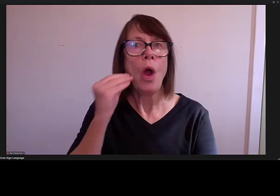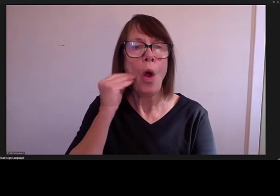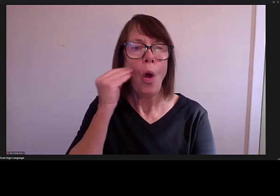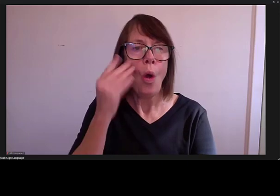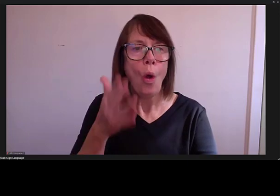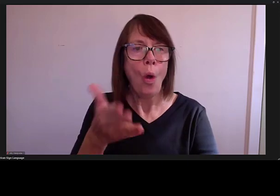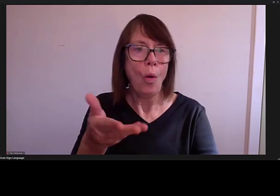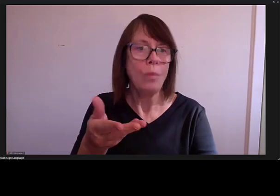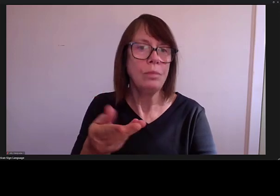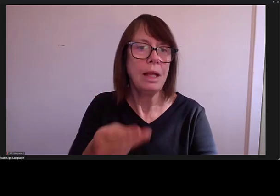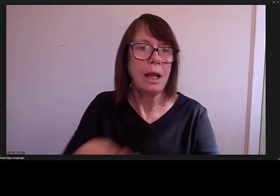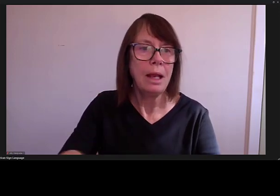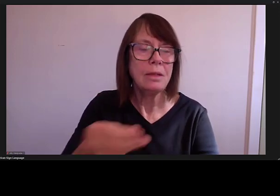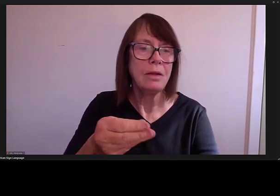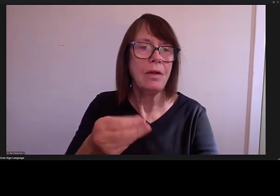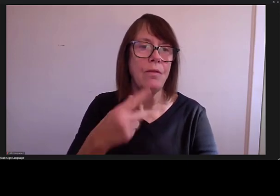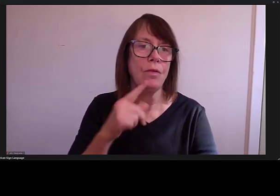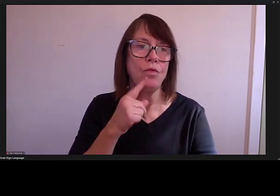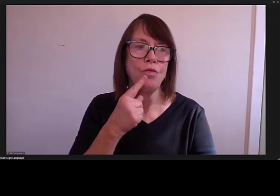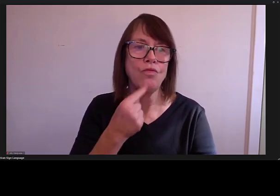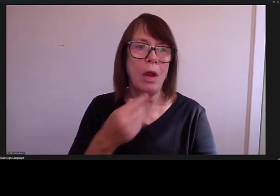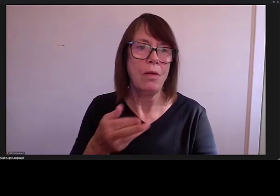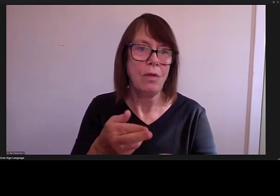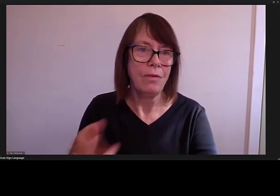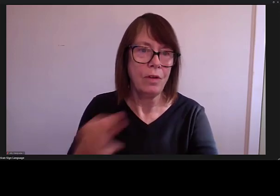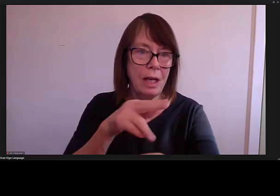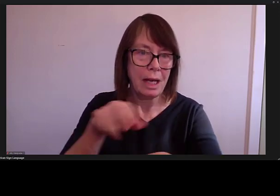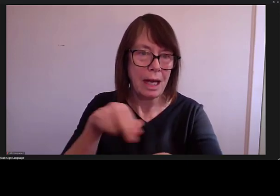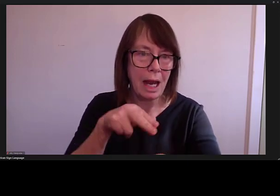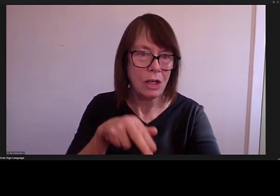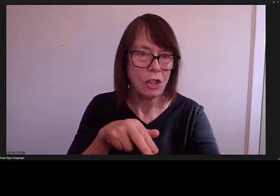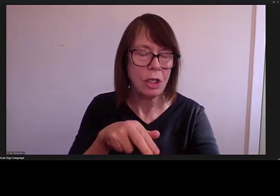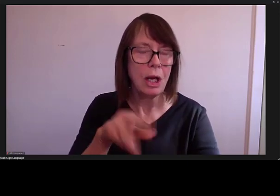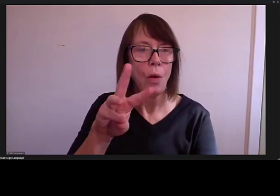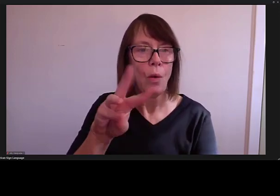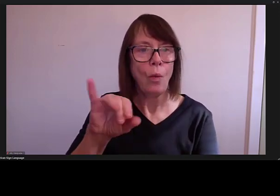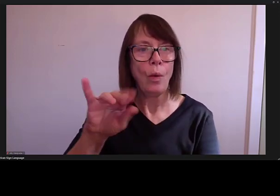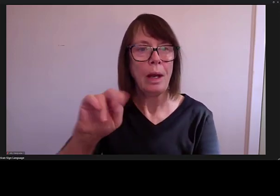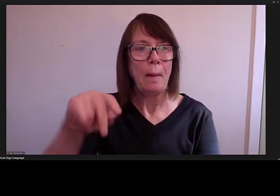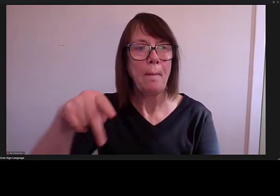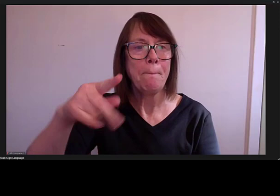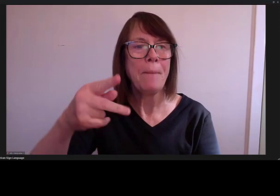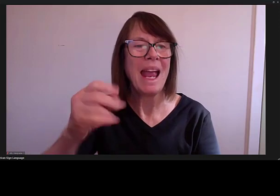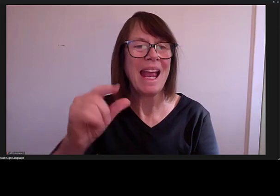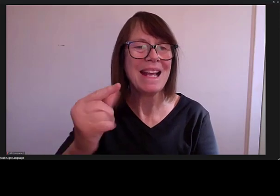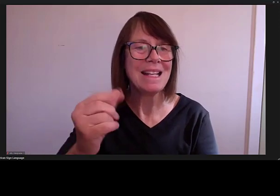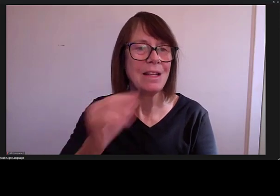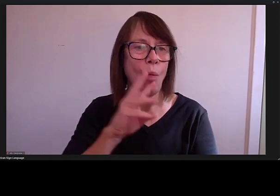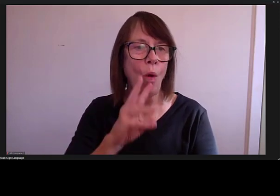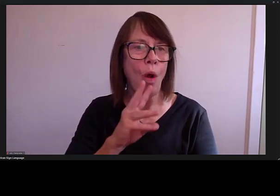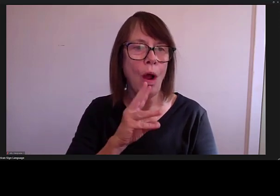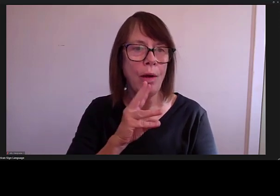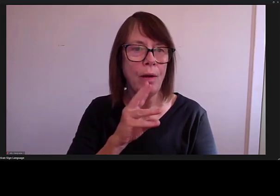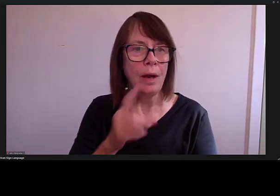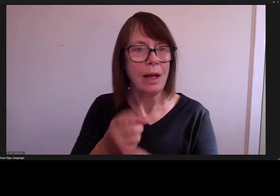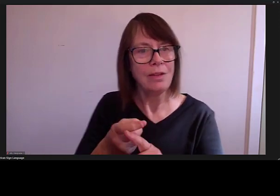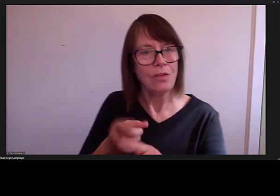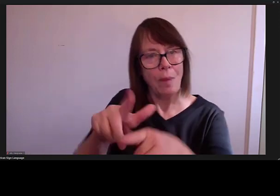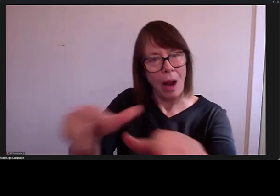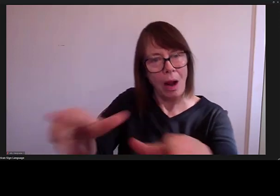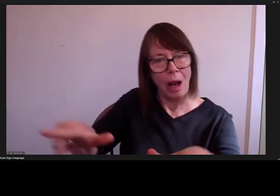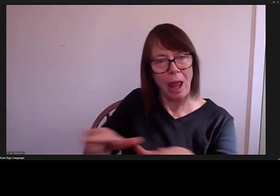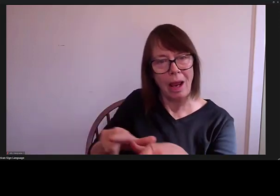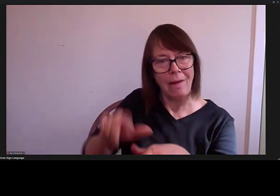Red River Métis Nation. And also Winnipeg's water is sourced from Shoal Lake 40 First